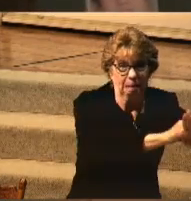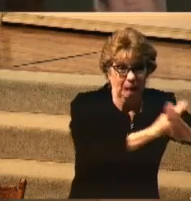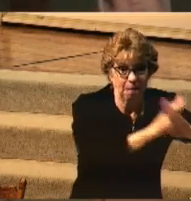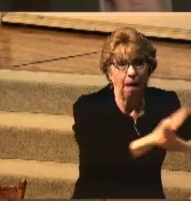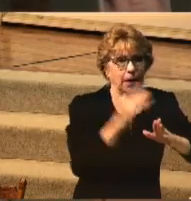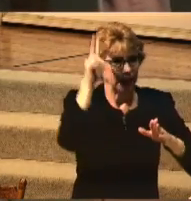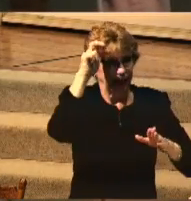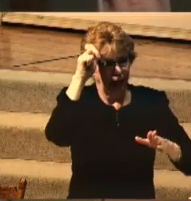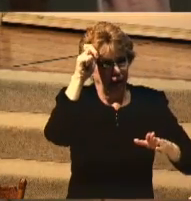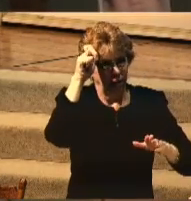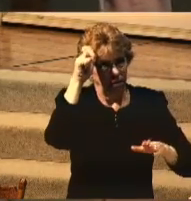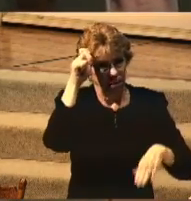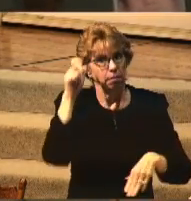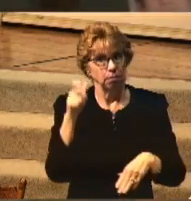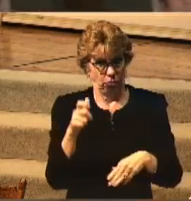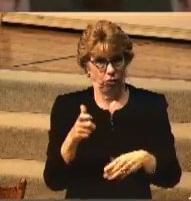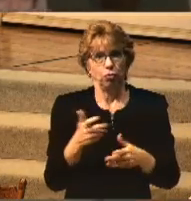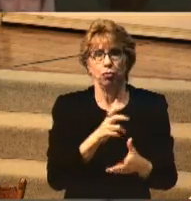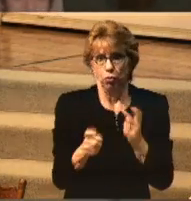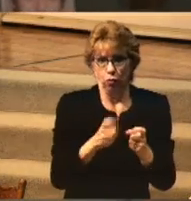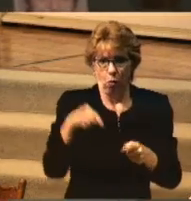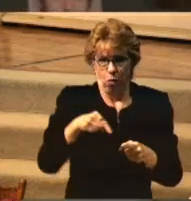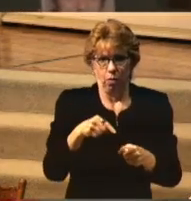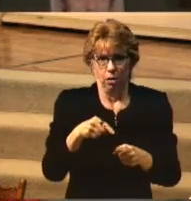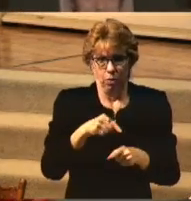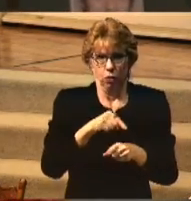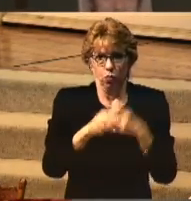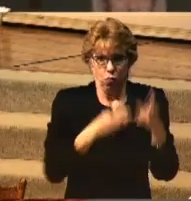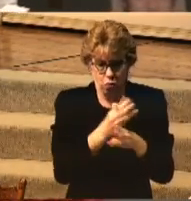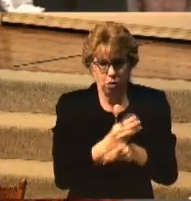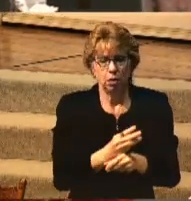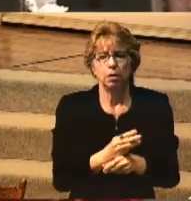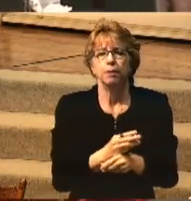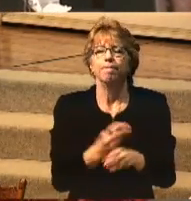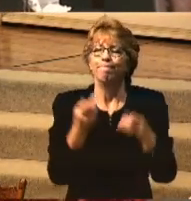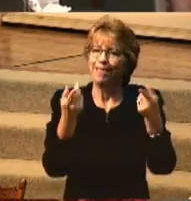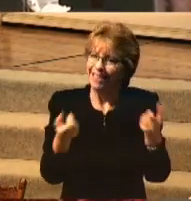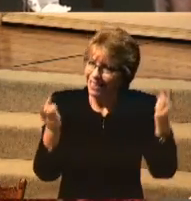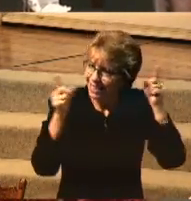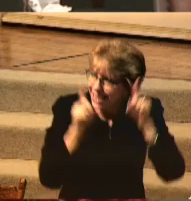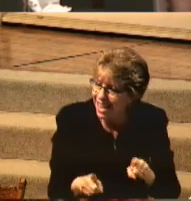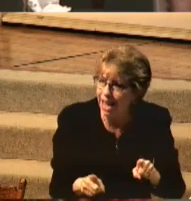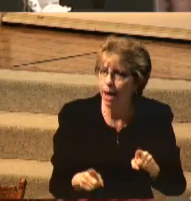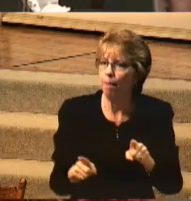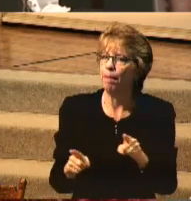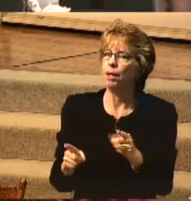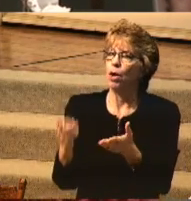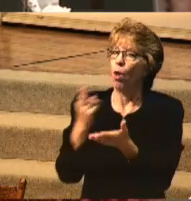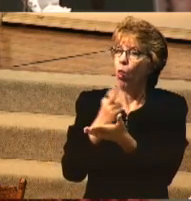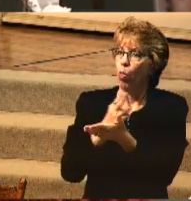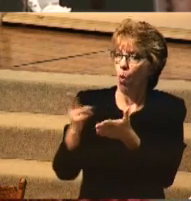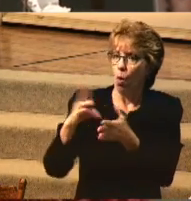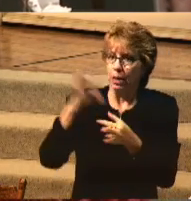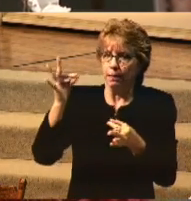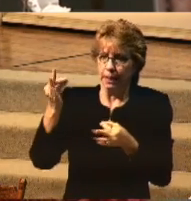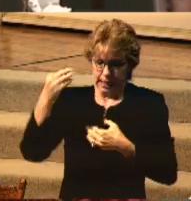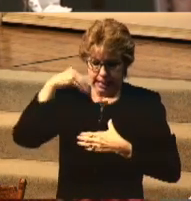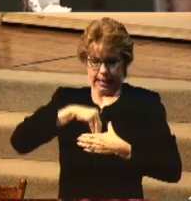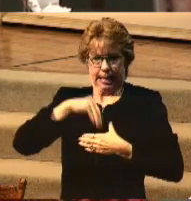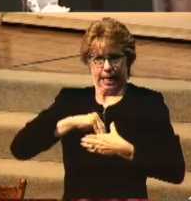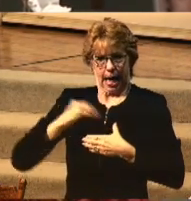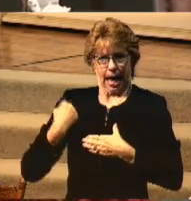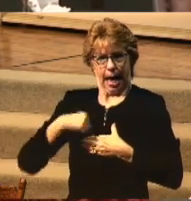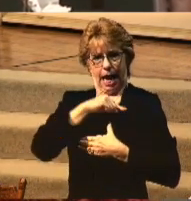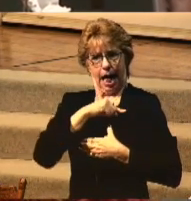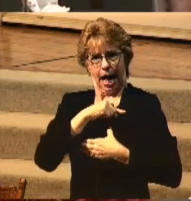earth. But whenever we, the indwelt Holy Spirit vessels, whenever